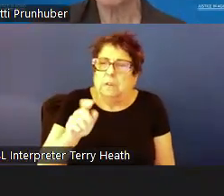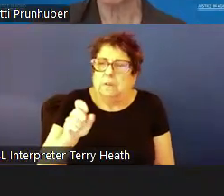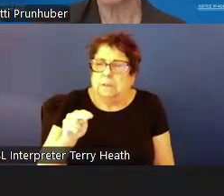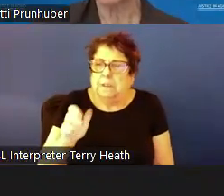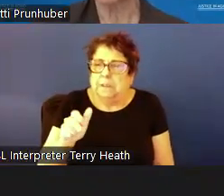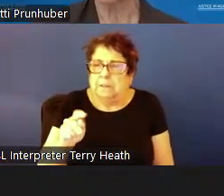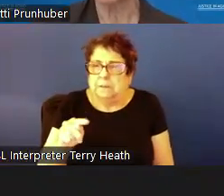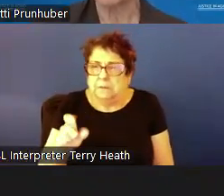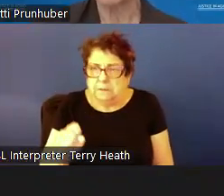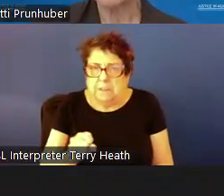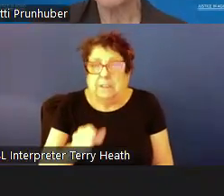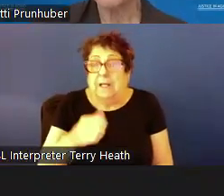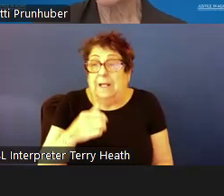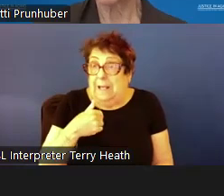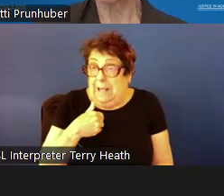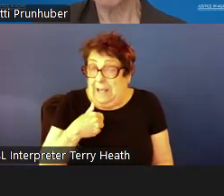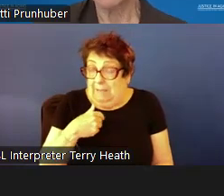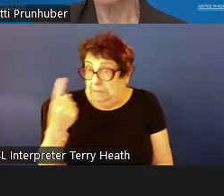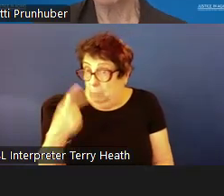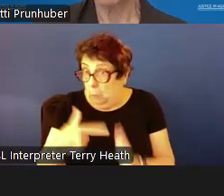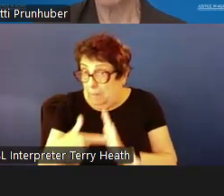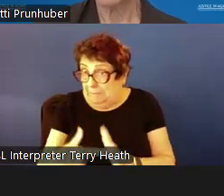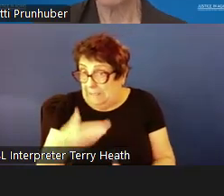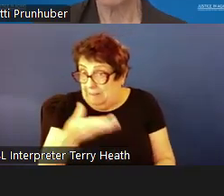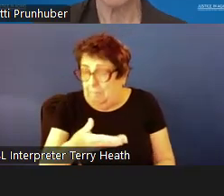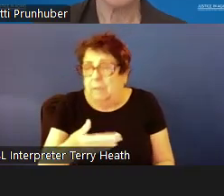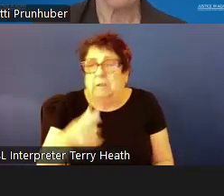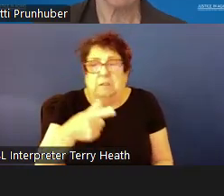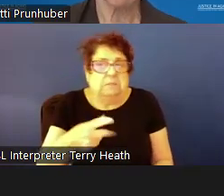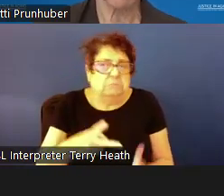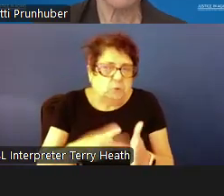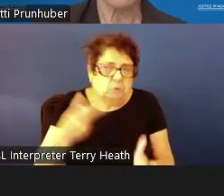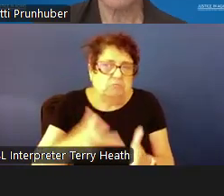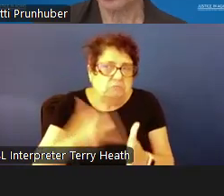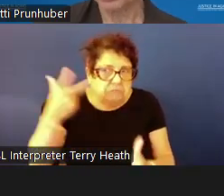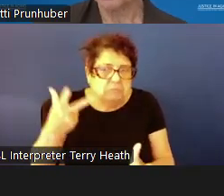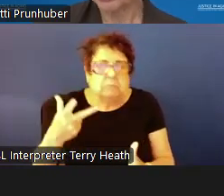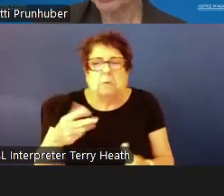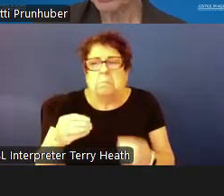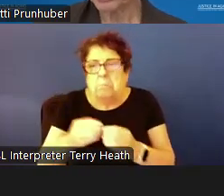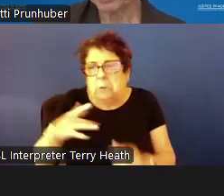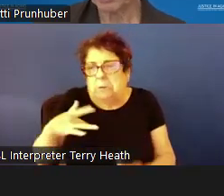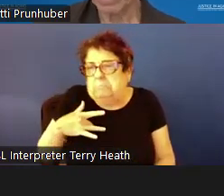are 2 to 3 times more likely to remain in their homes than those without representation.